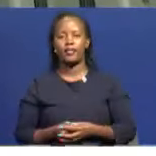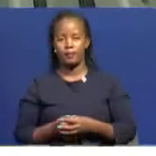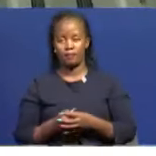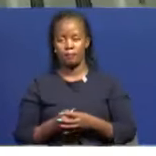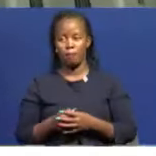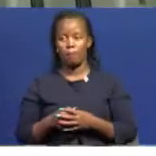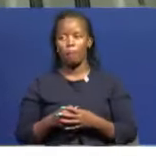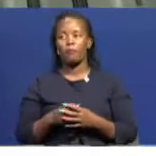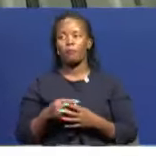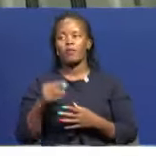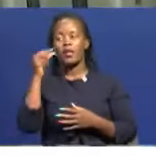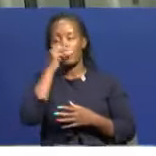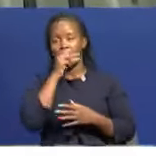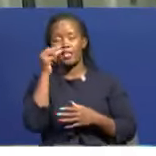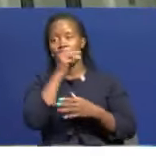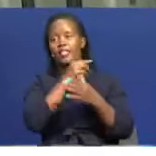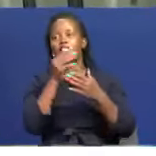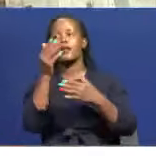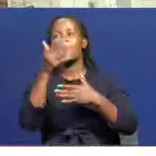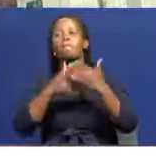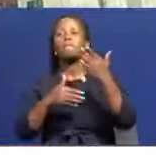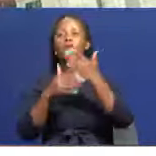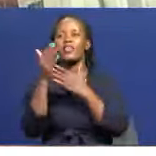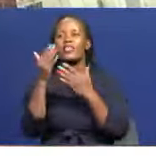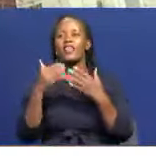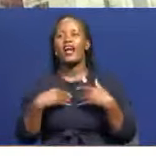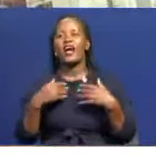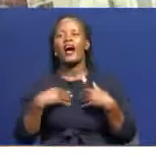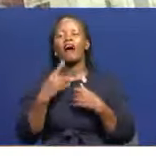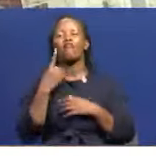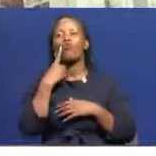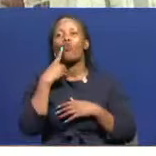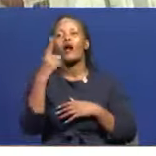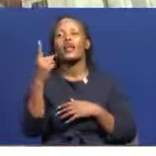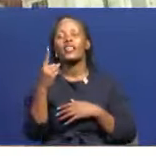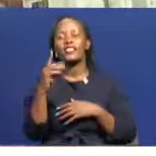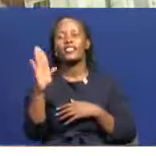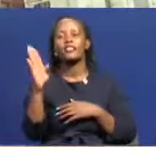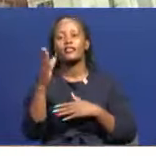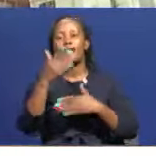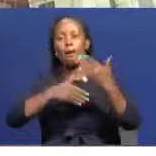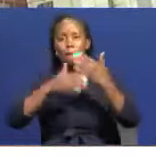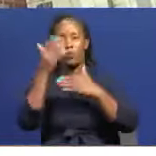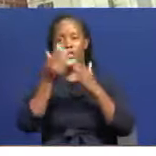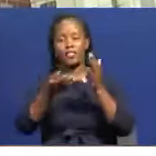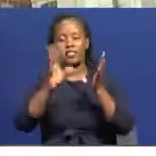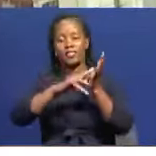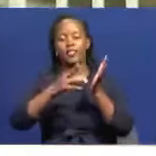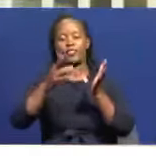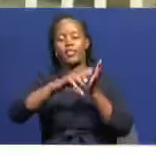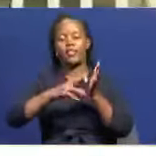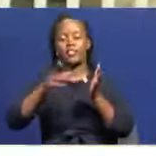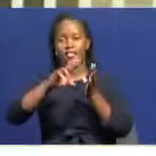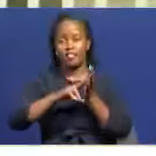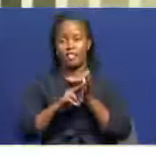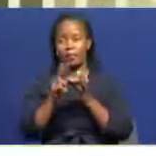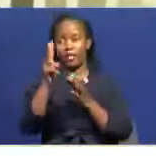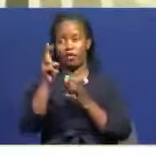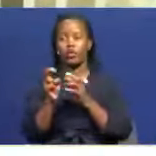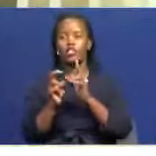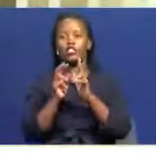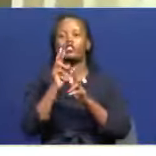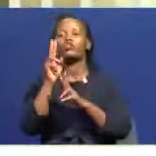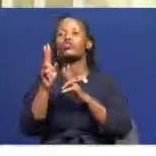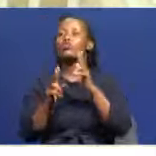Green building practices have seen over 100 buildings now certified or registered by 2022, according to the Kenya